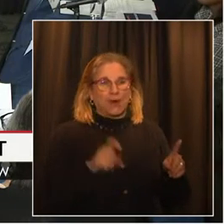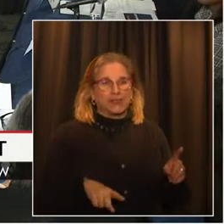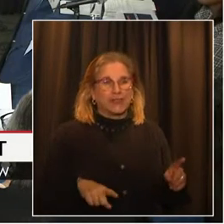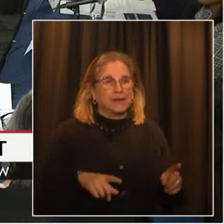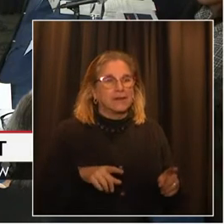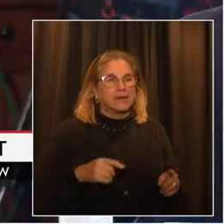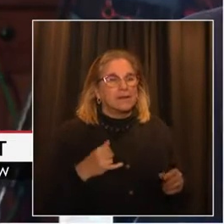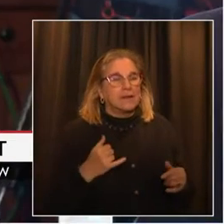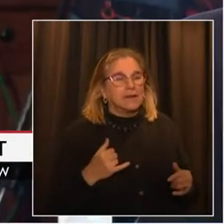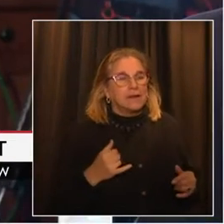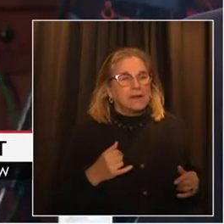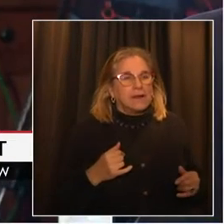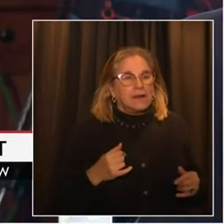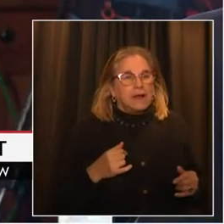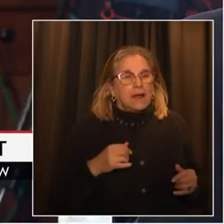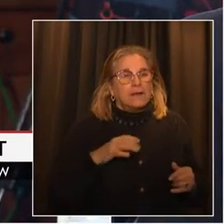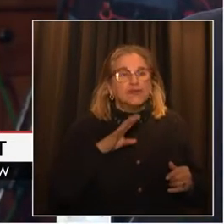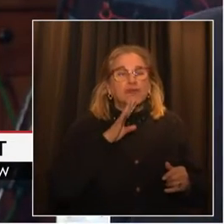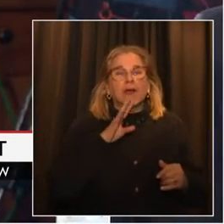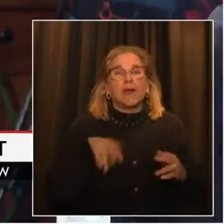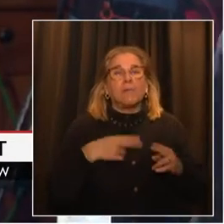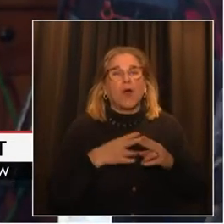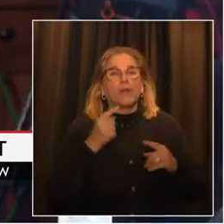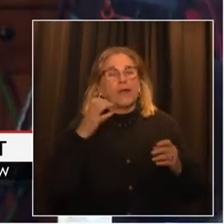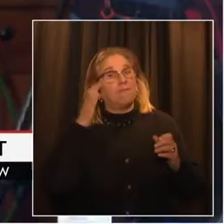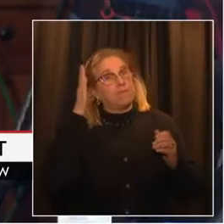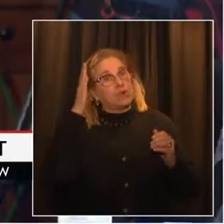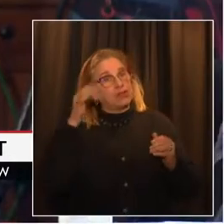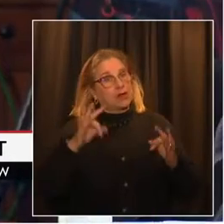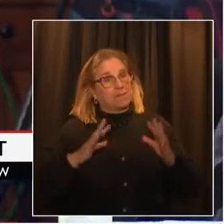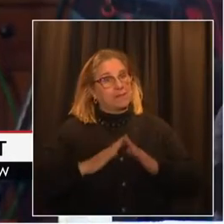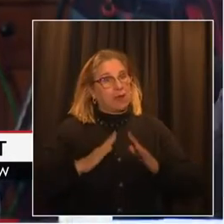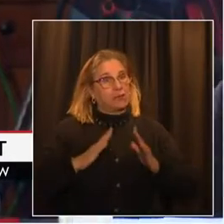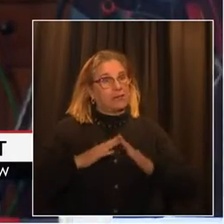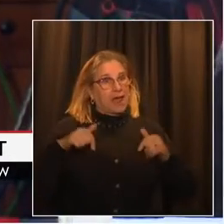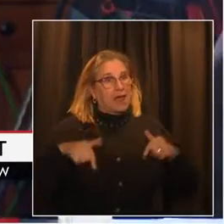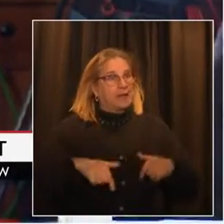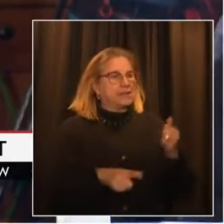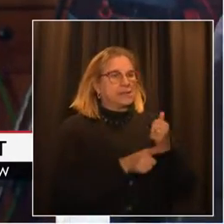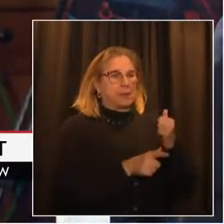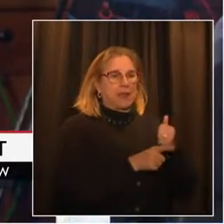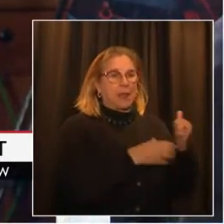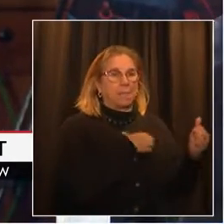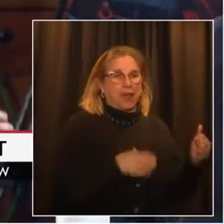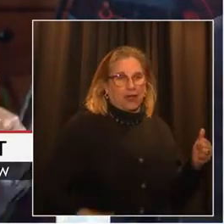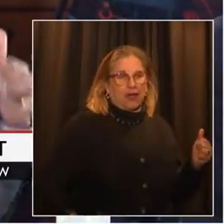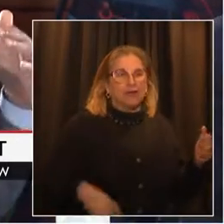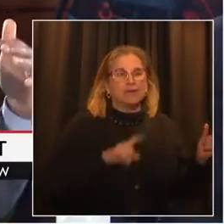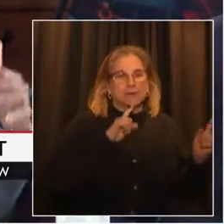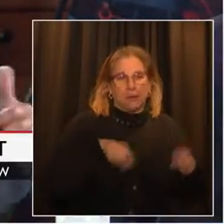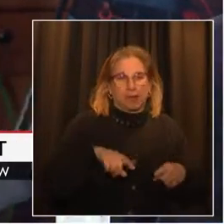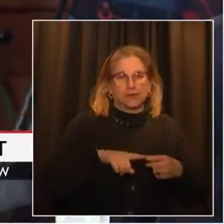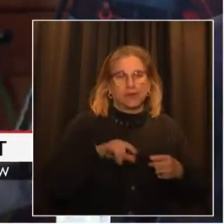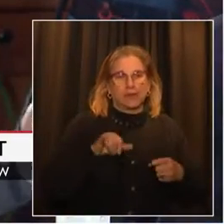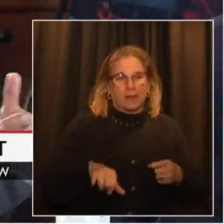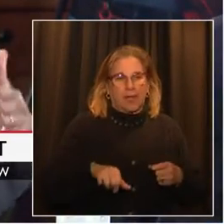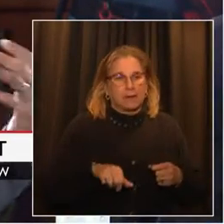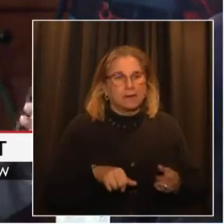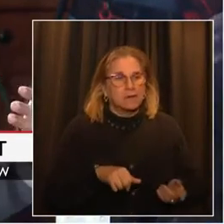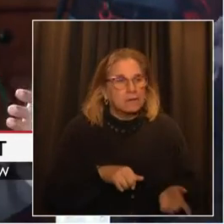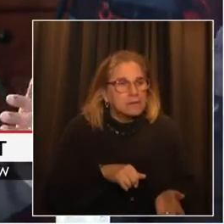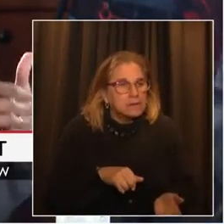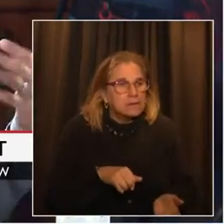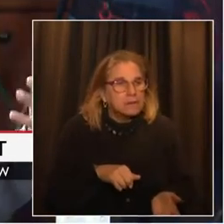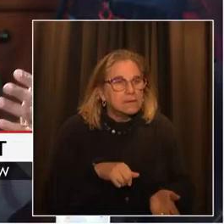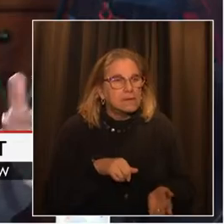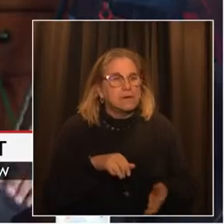of downtown. I don't know if the deputy mayor wants to provide the response she provided on the record, but I noted in raising this, because I've talked to Councilmember Allen